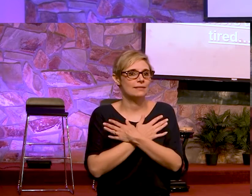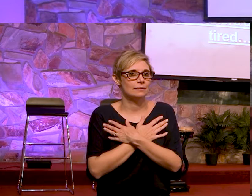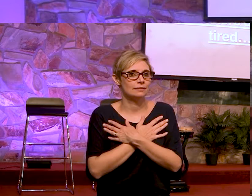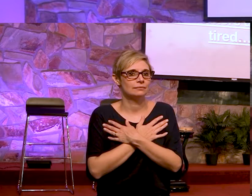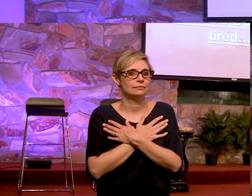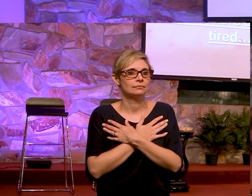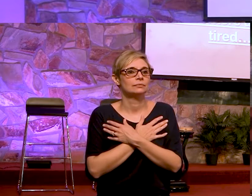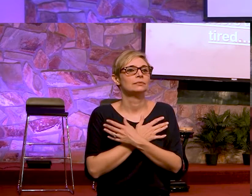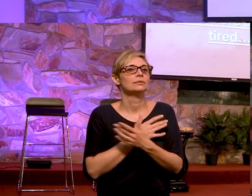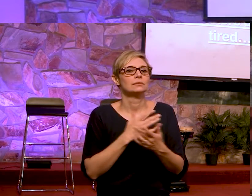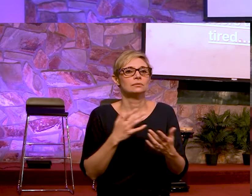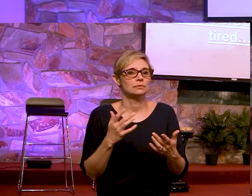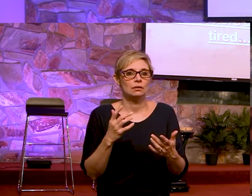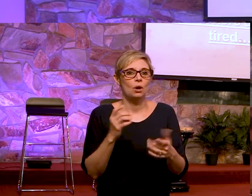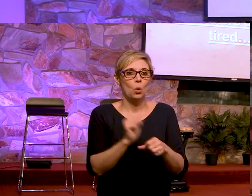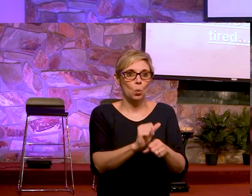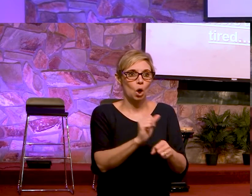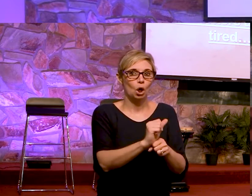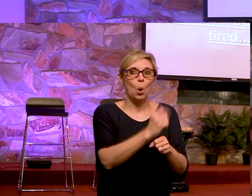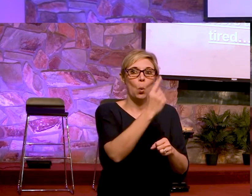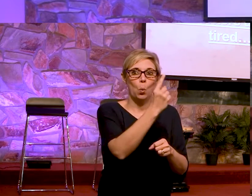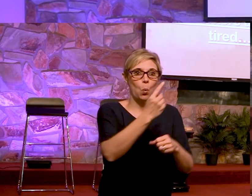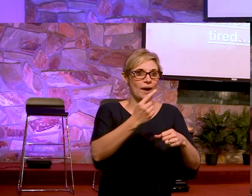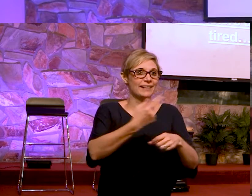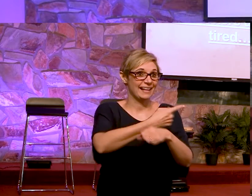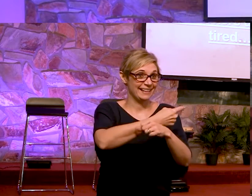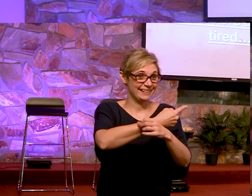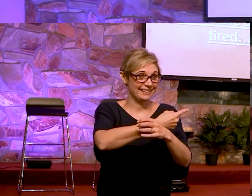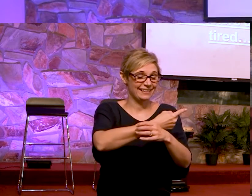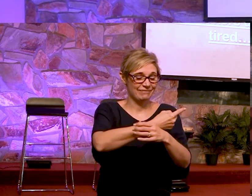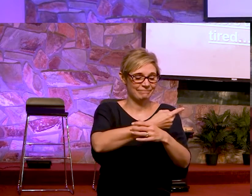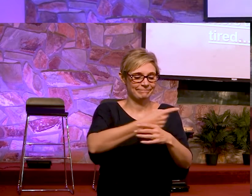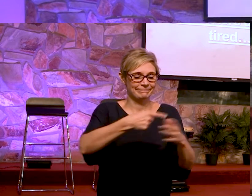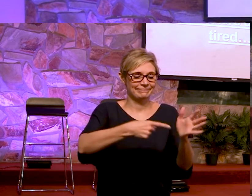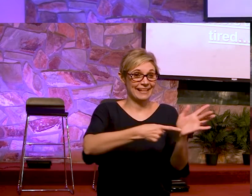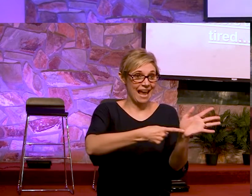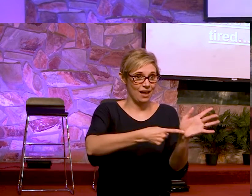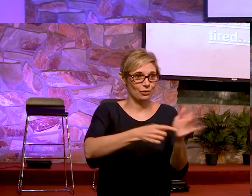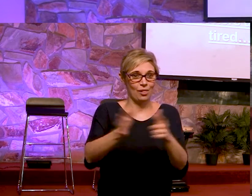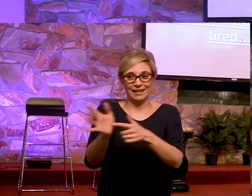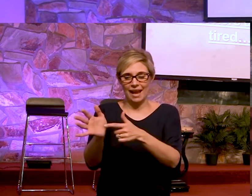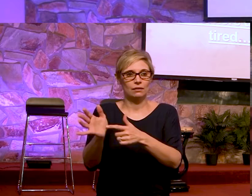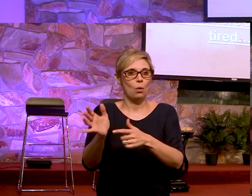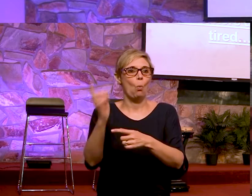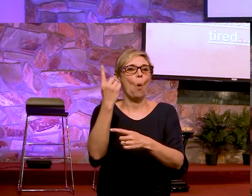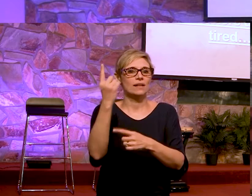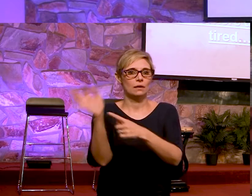want to do your best, it will require rest.